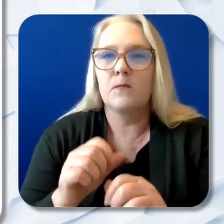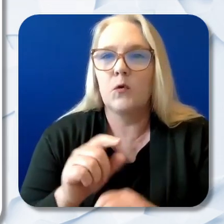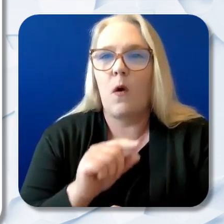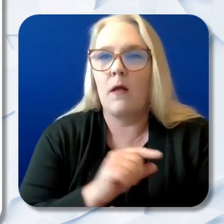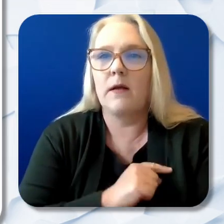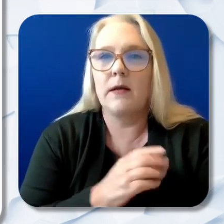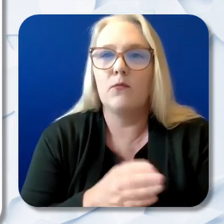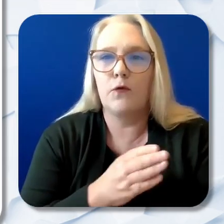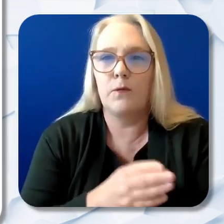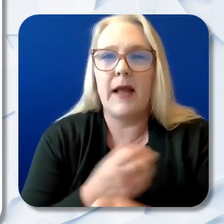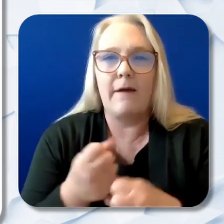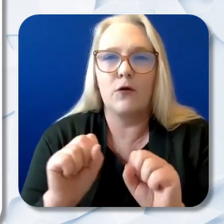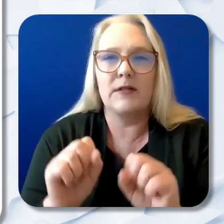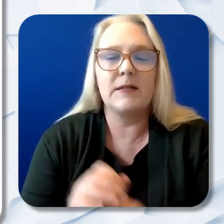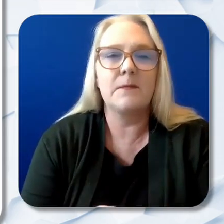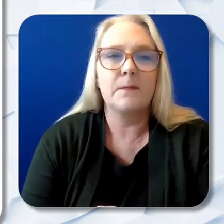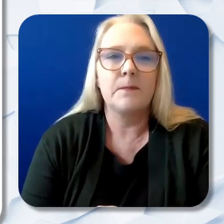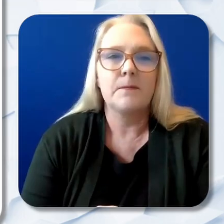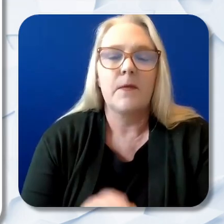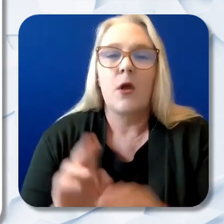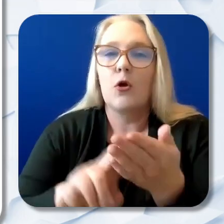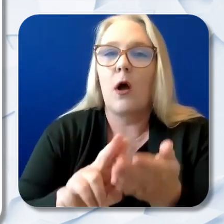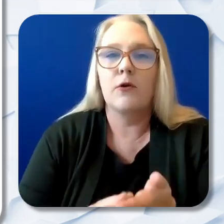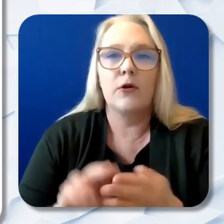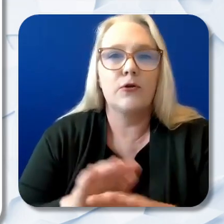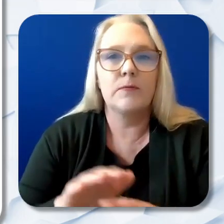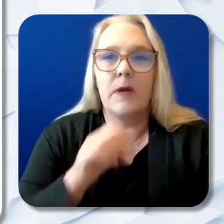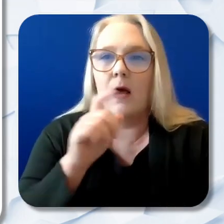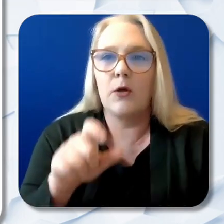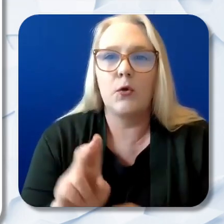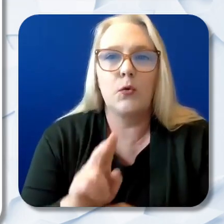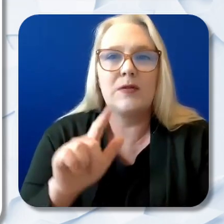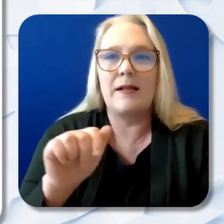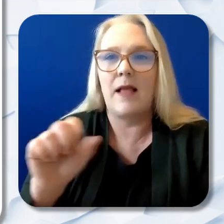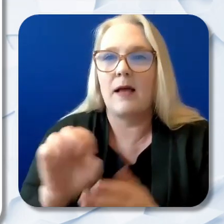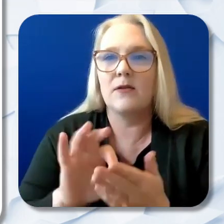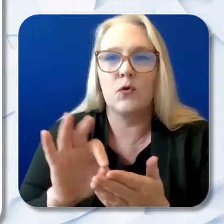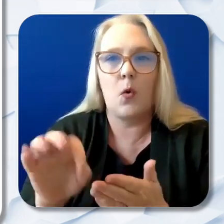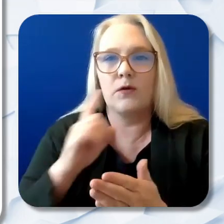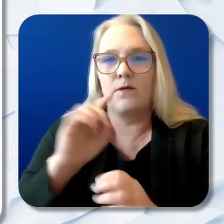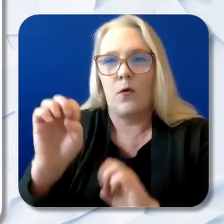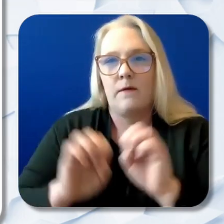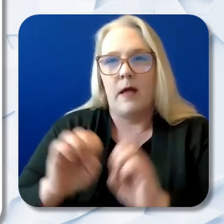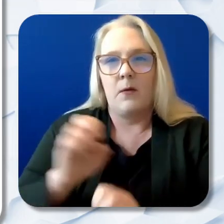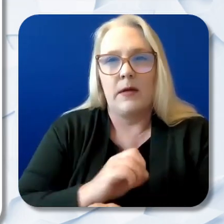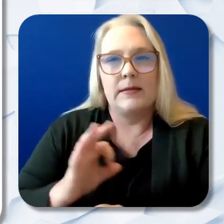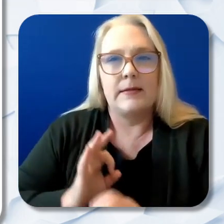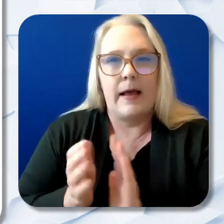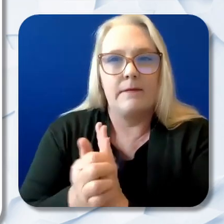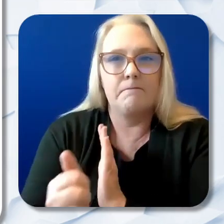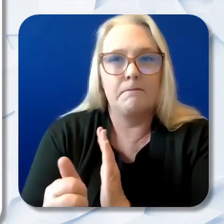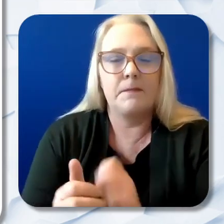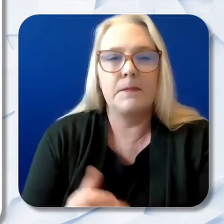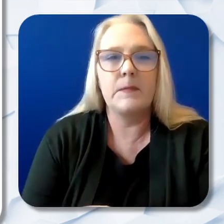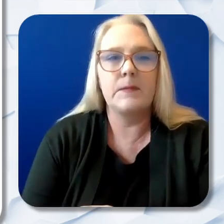efforts. Contractors shall not use CLAS scores to evaluate staff competency.